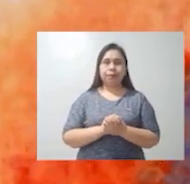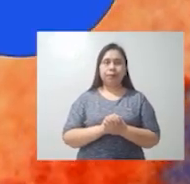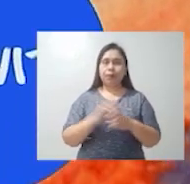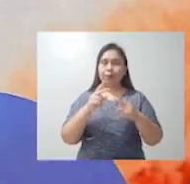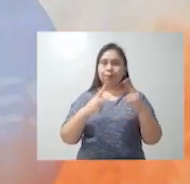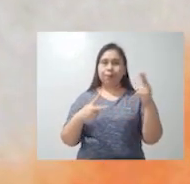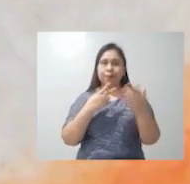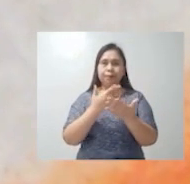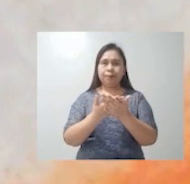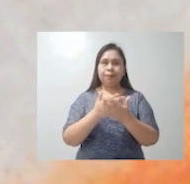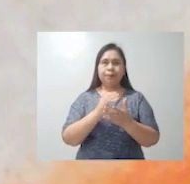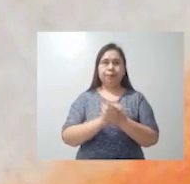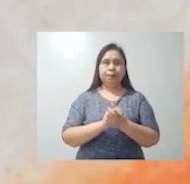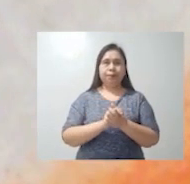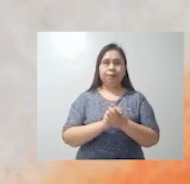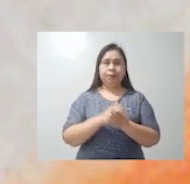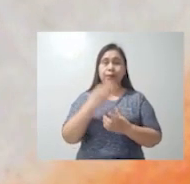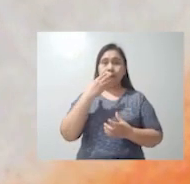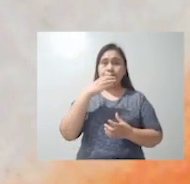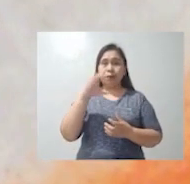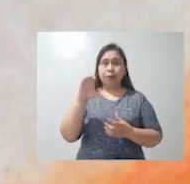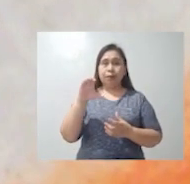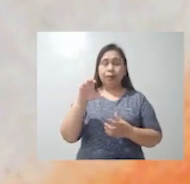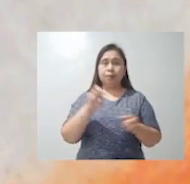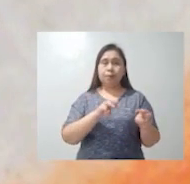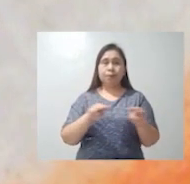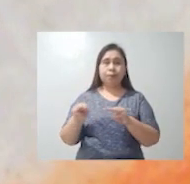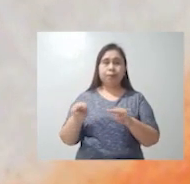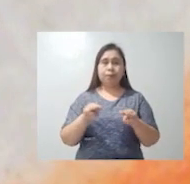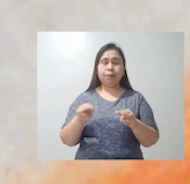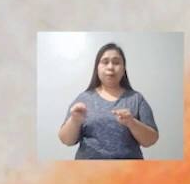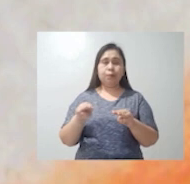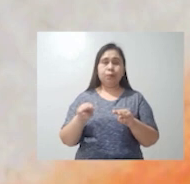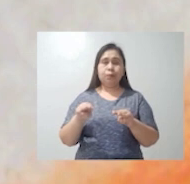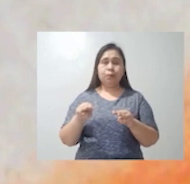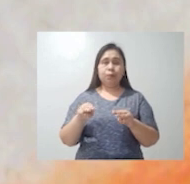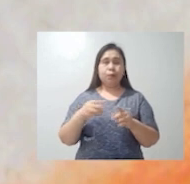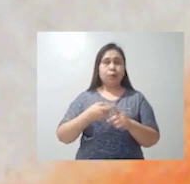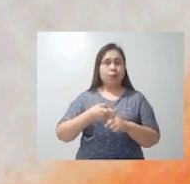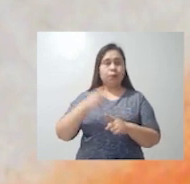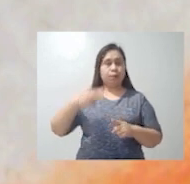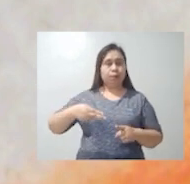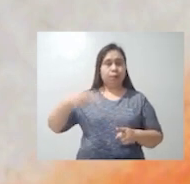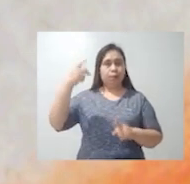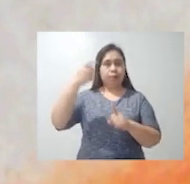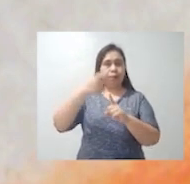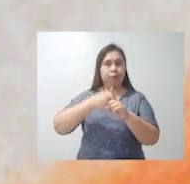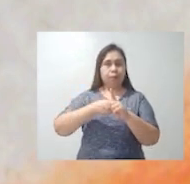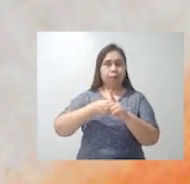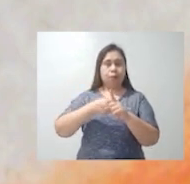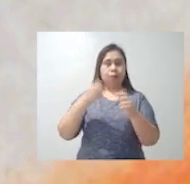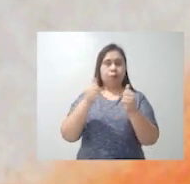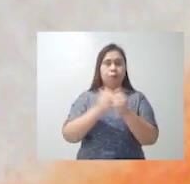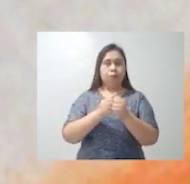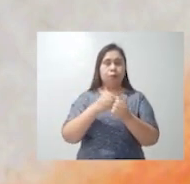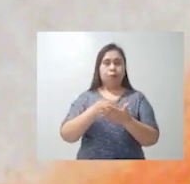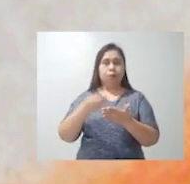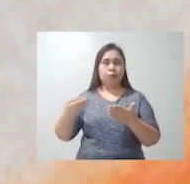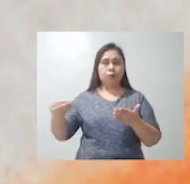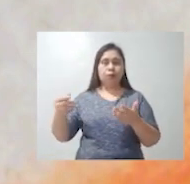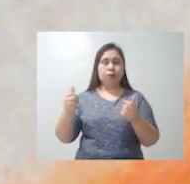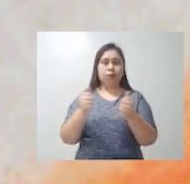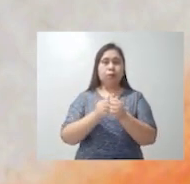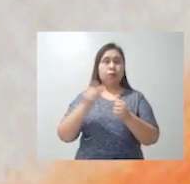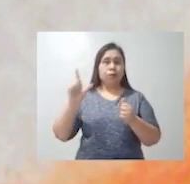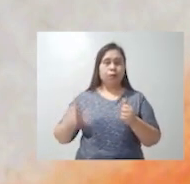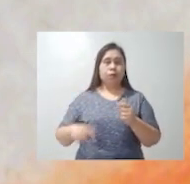Very good. Heat naturally moves from an object with high temperature to an object with low temperature.